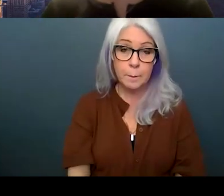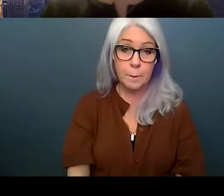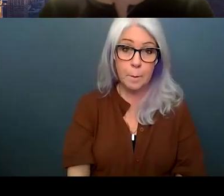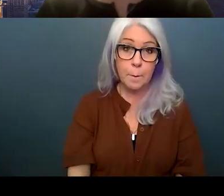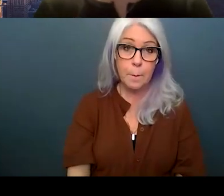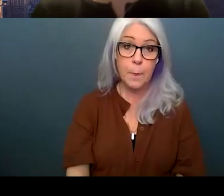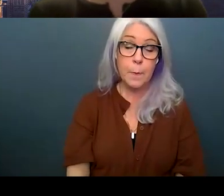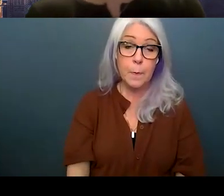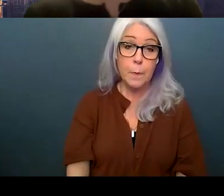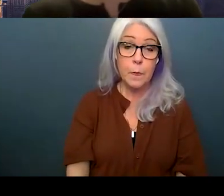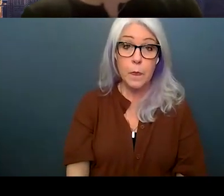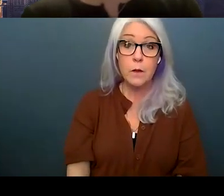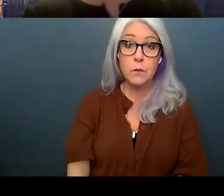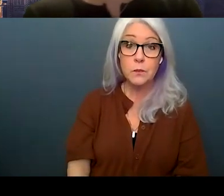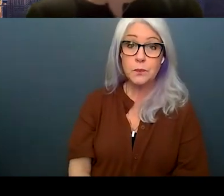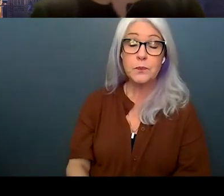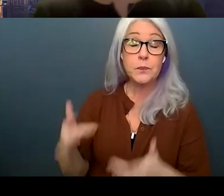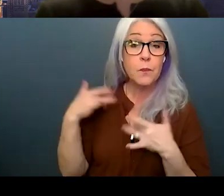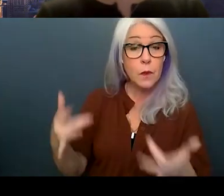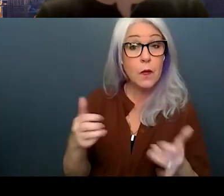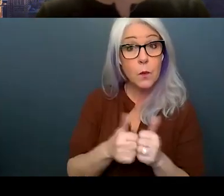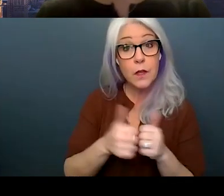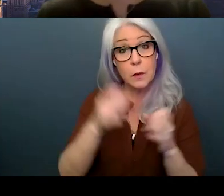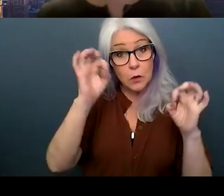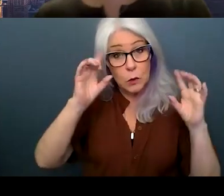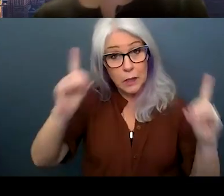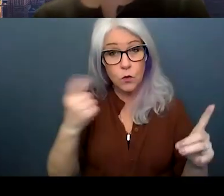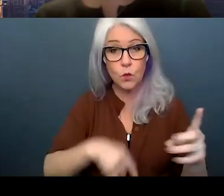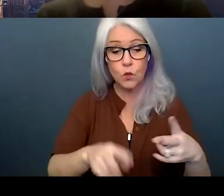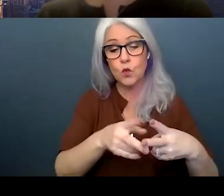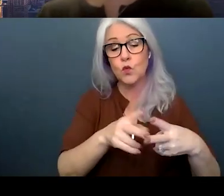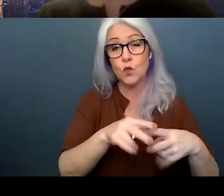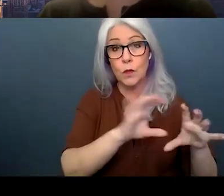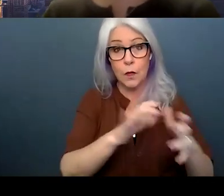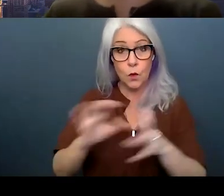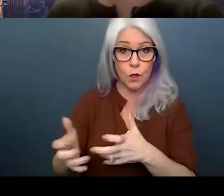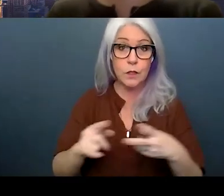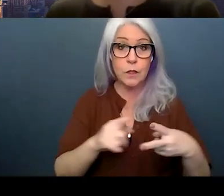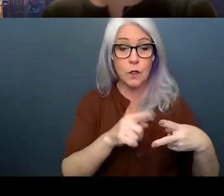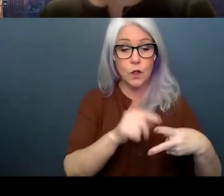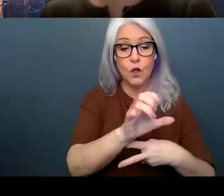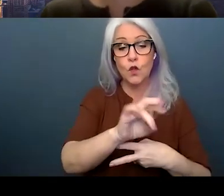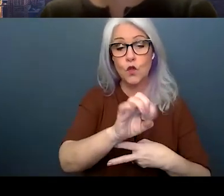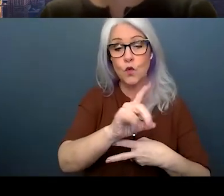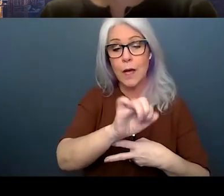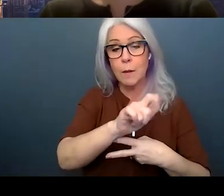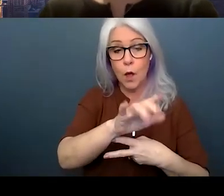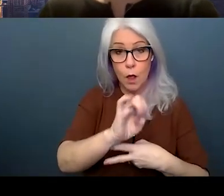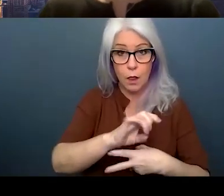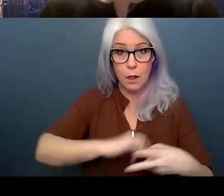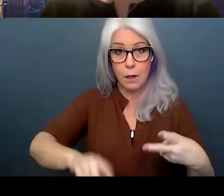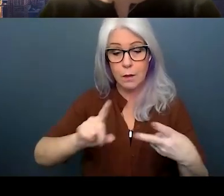Generally speaking, within academia, there are two different categories for sources: credible sources and scholarly